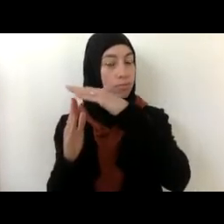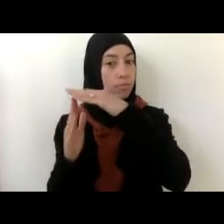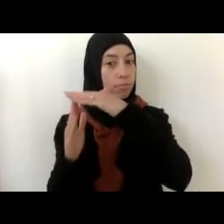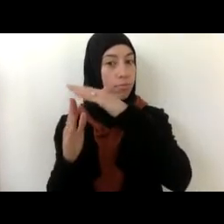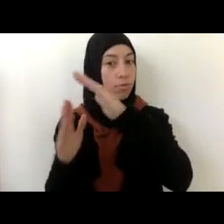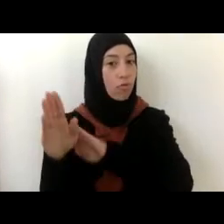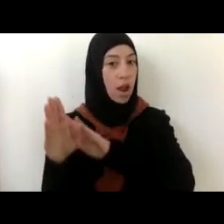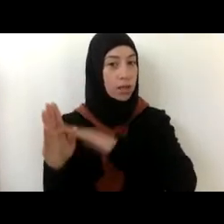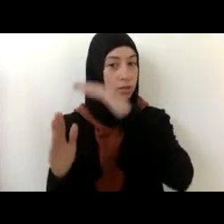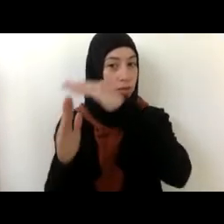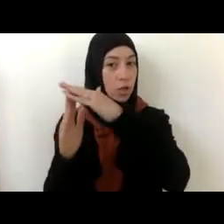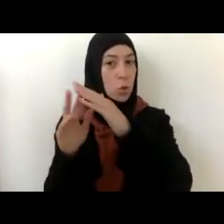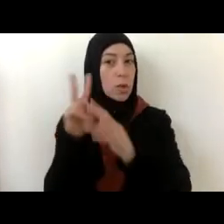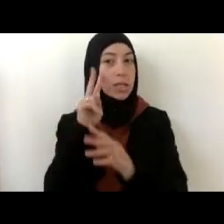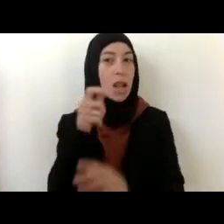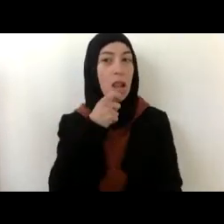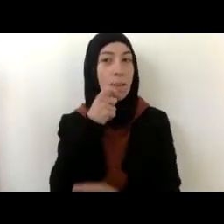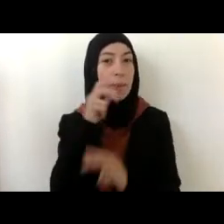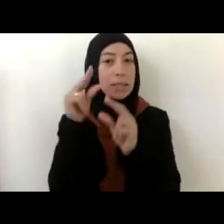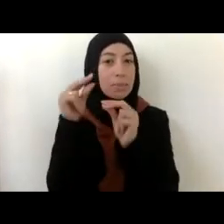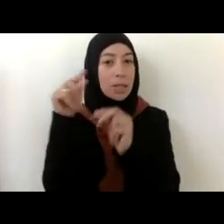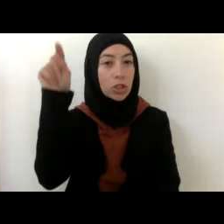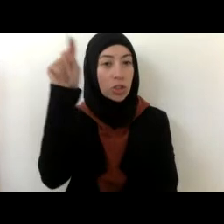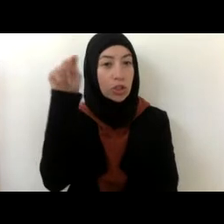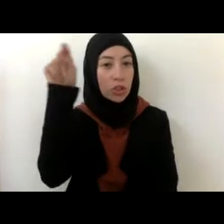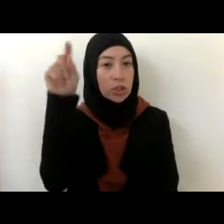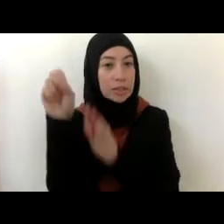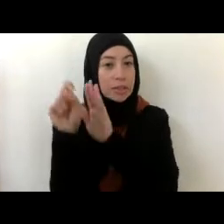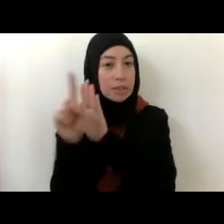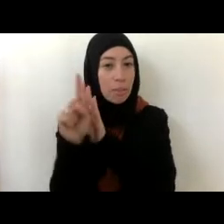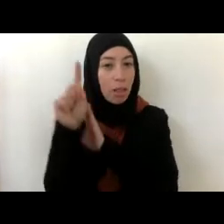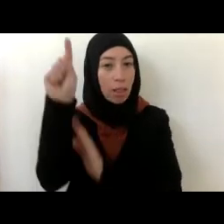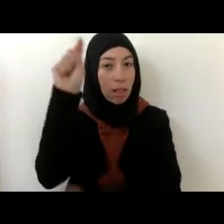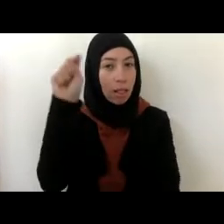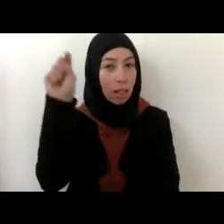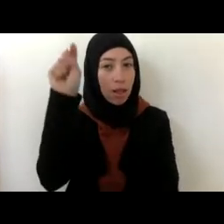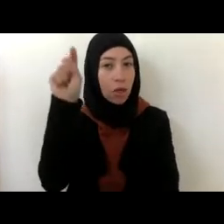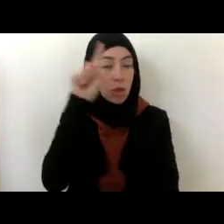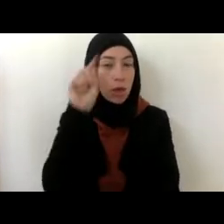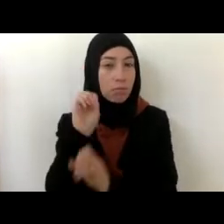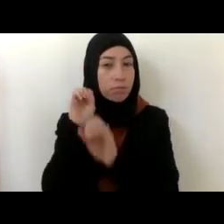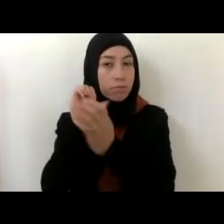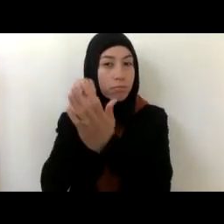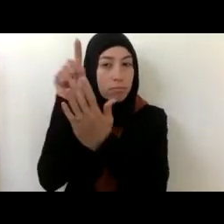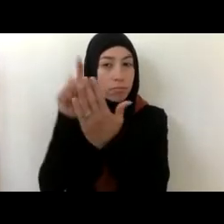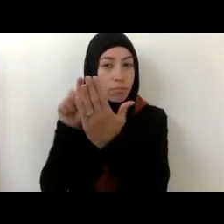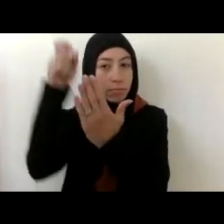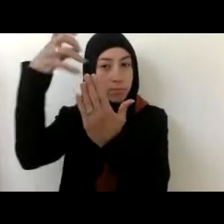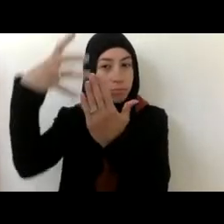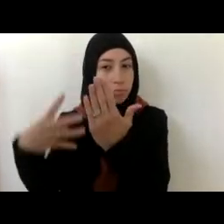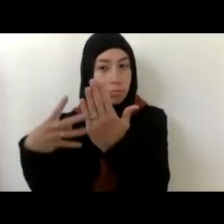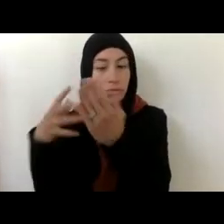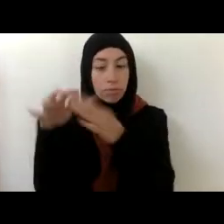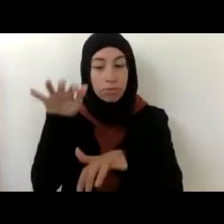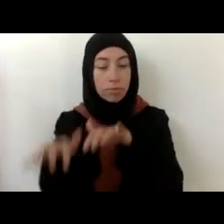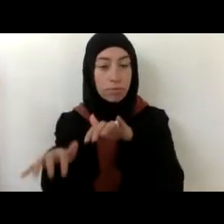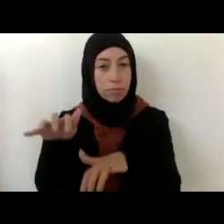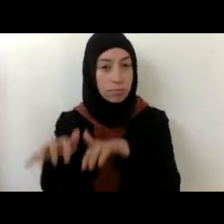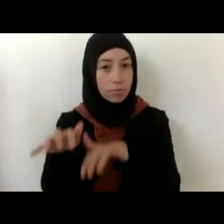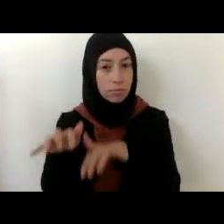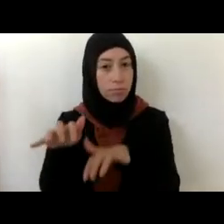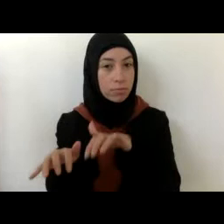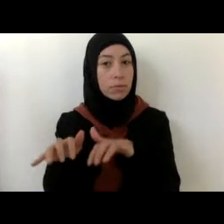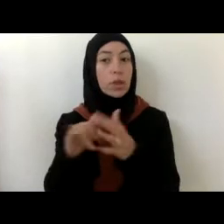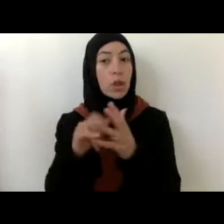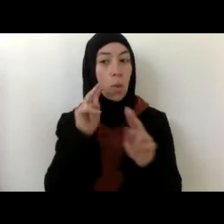speech square. And if you just pop in there, you can put your question there, because we are hosting the questions from the